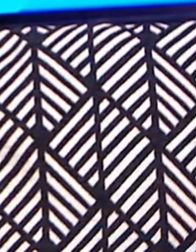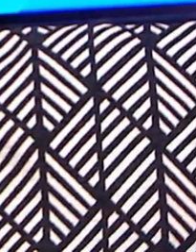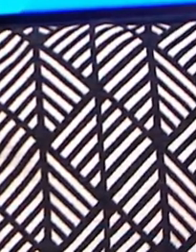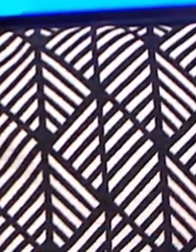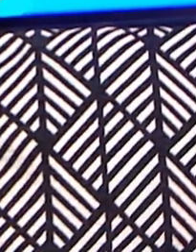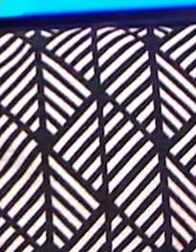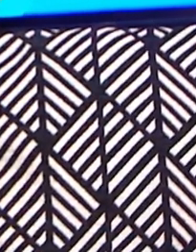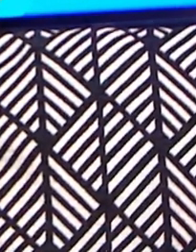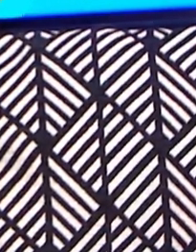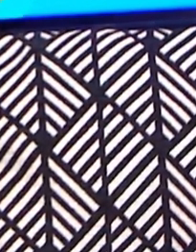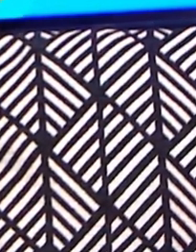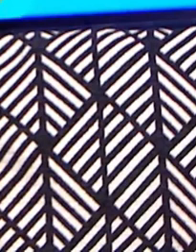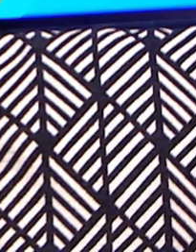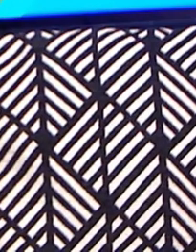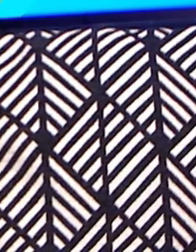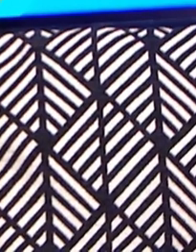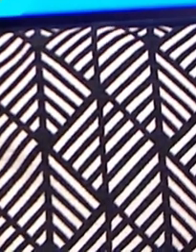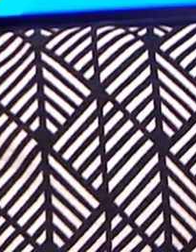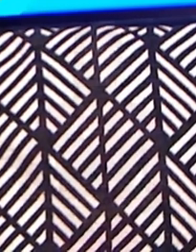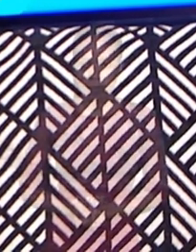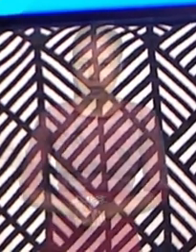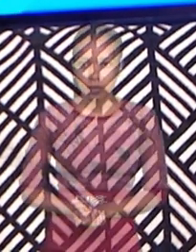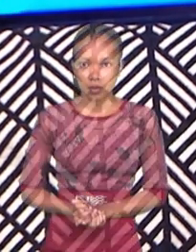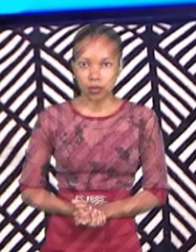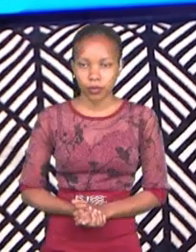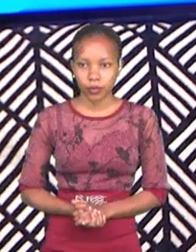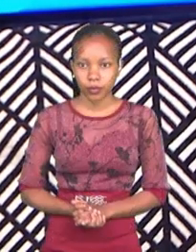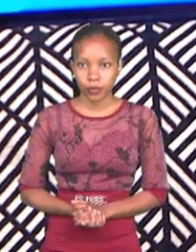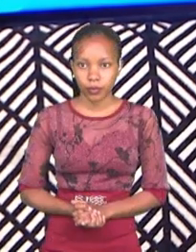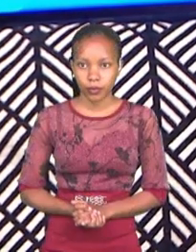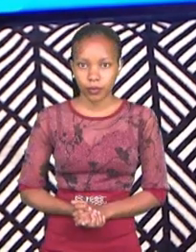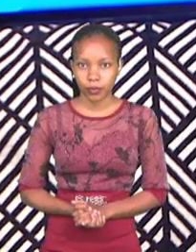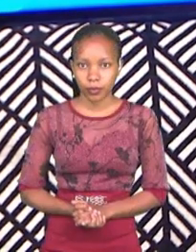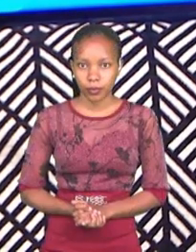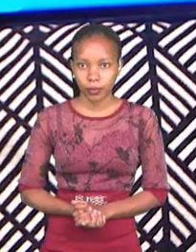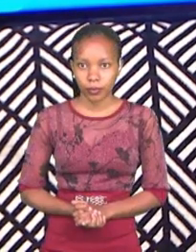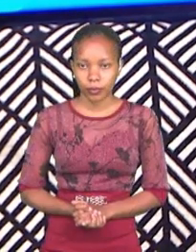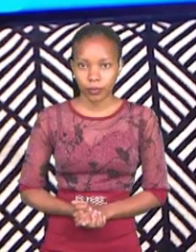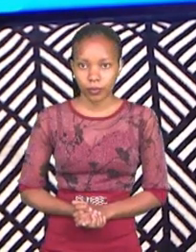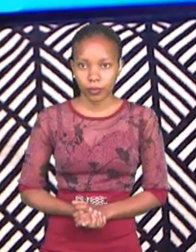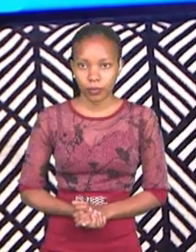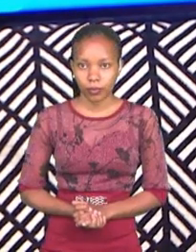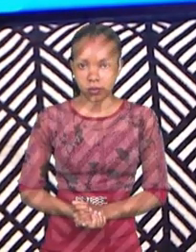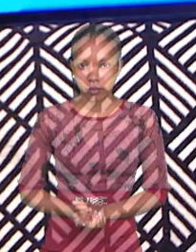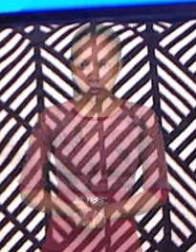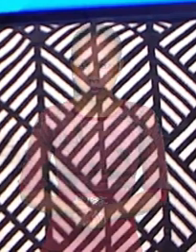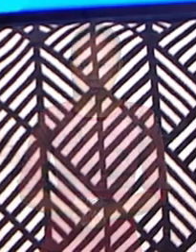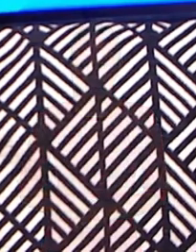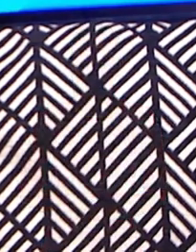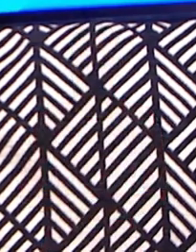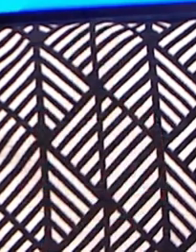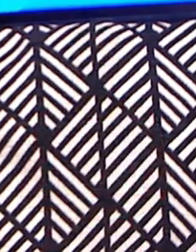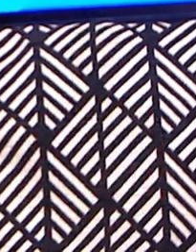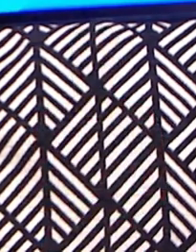All right, welcome back to Morning Live. Interesting conversation right here with Doc Mahesh Gupta, who is with me in studio. And as I mentioned earlier before we took a